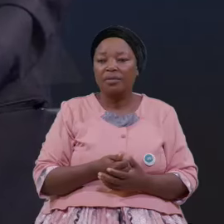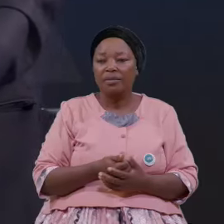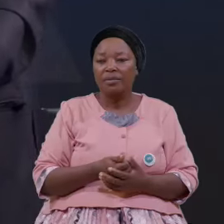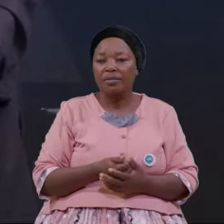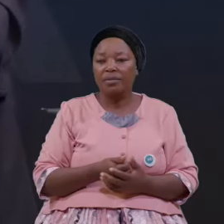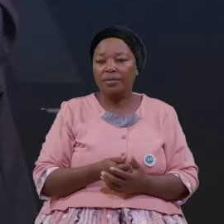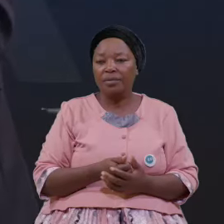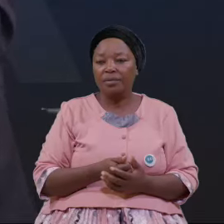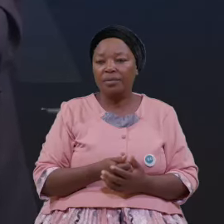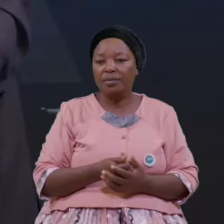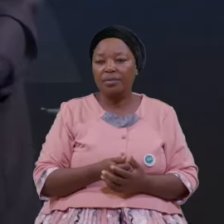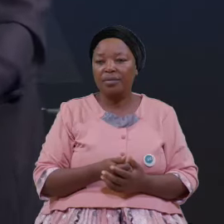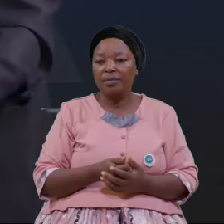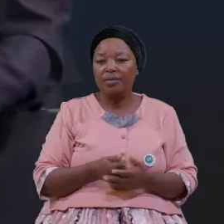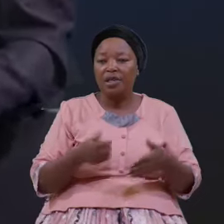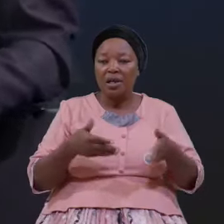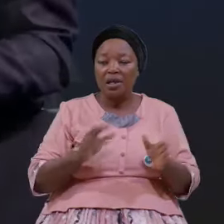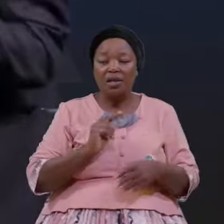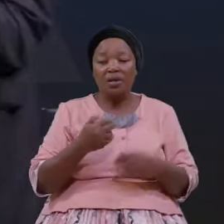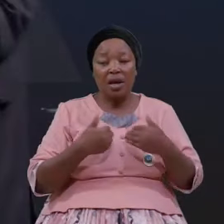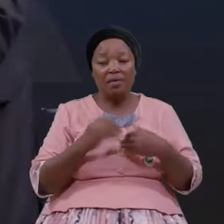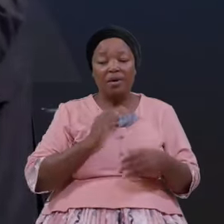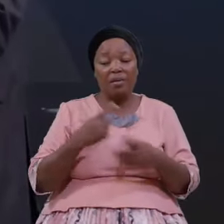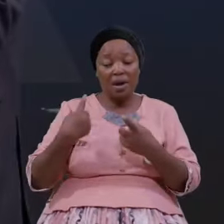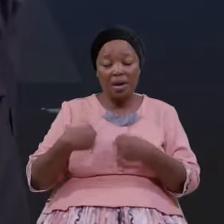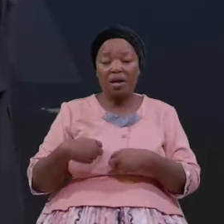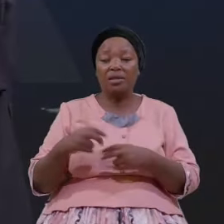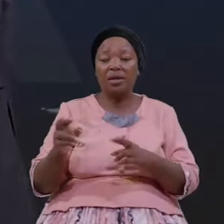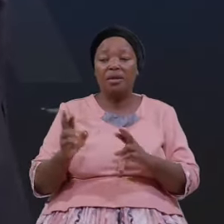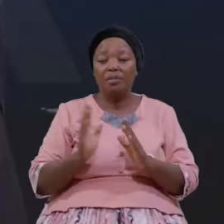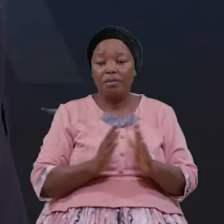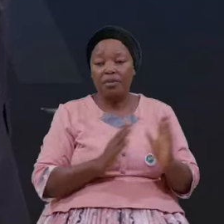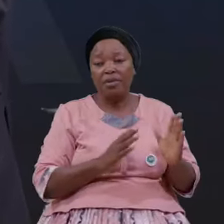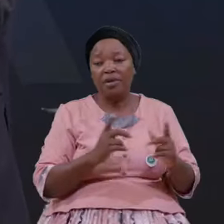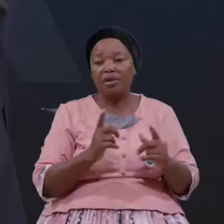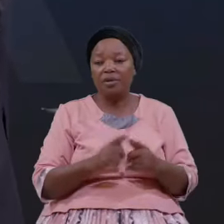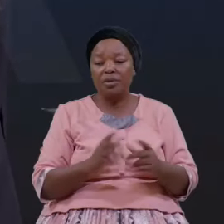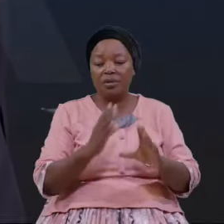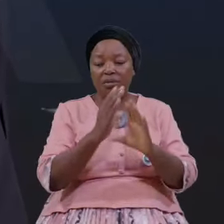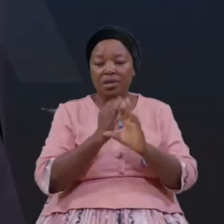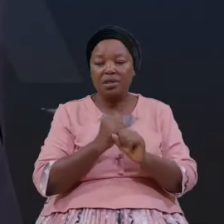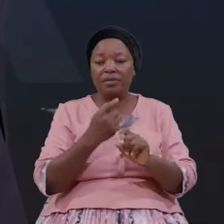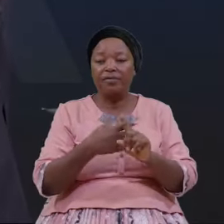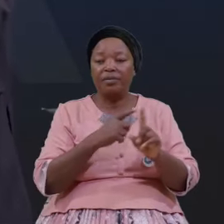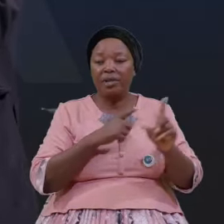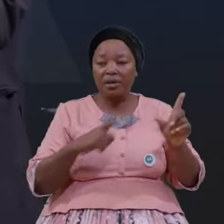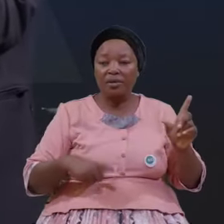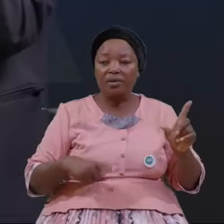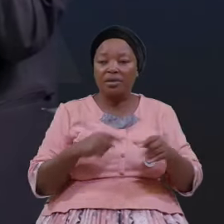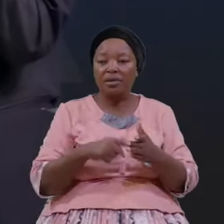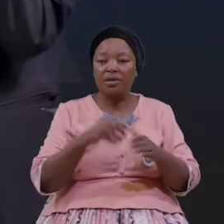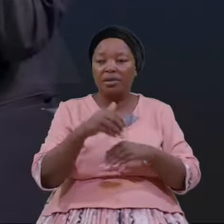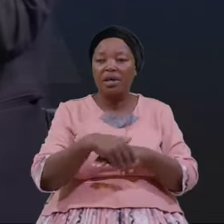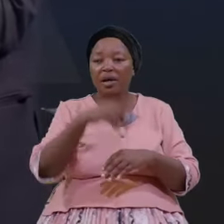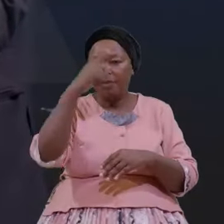let's have our heart neat, ready, full of expectation, because tonight is another